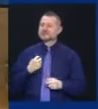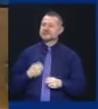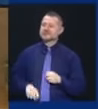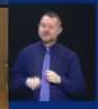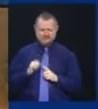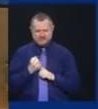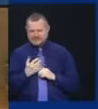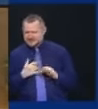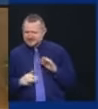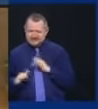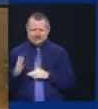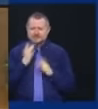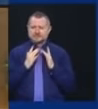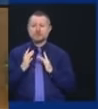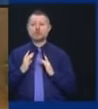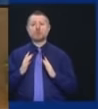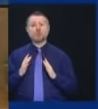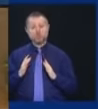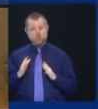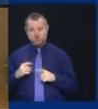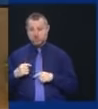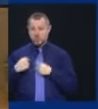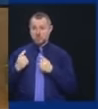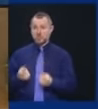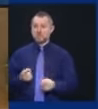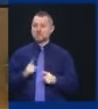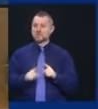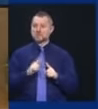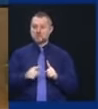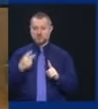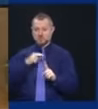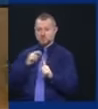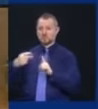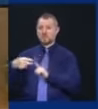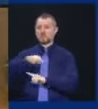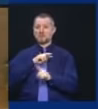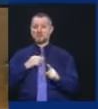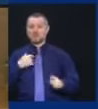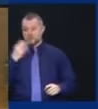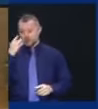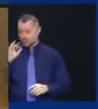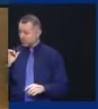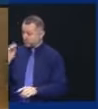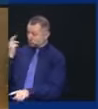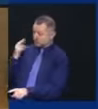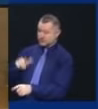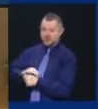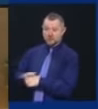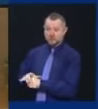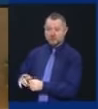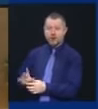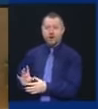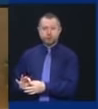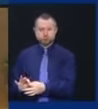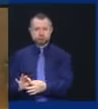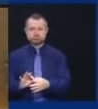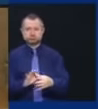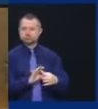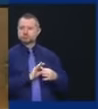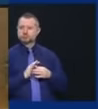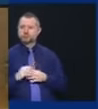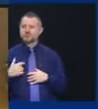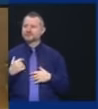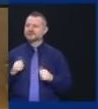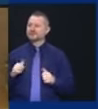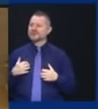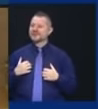your theology might separate you. But I'm thankful today that we are all one accord, trying to heal this